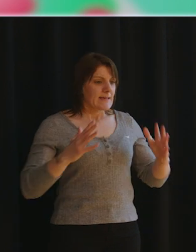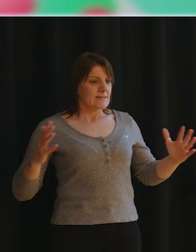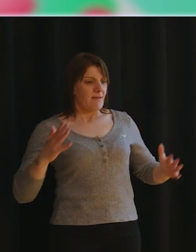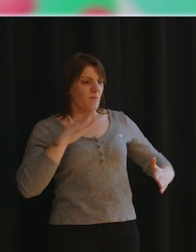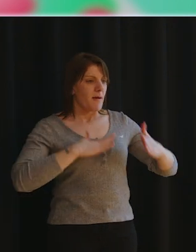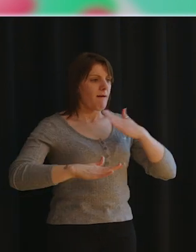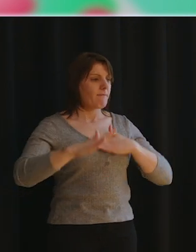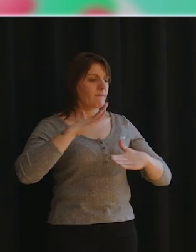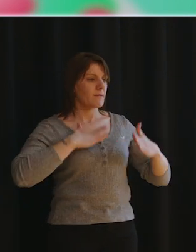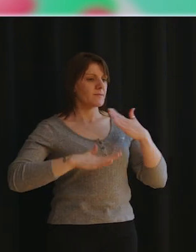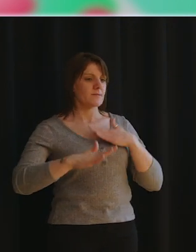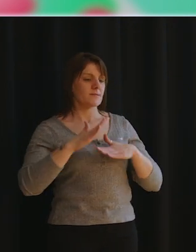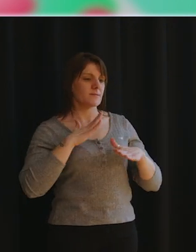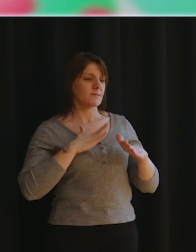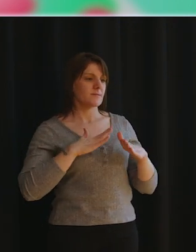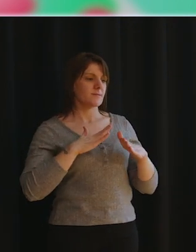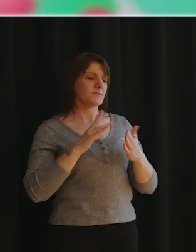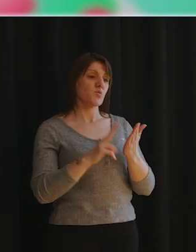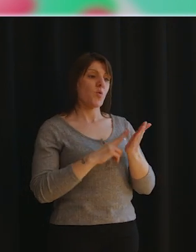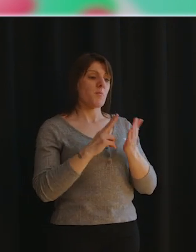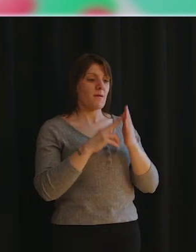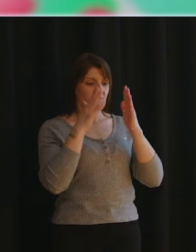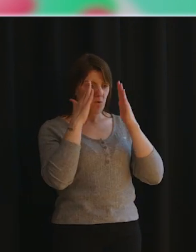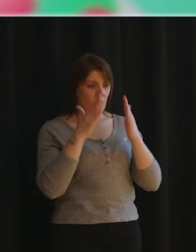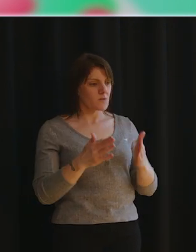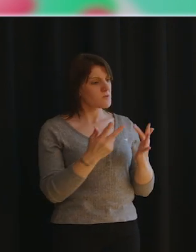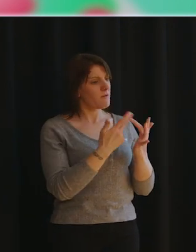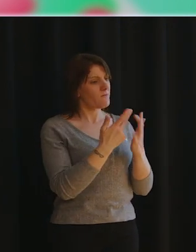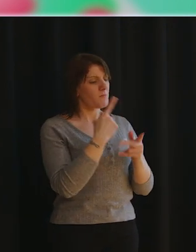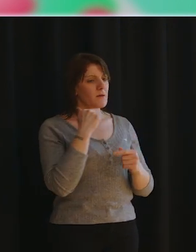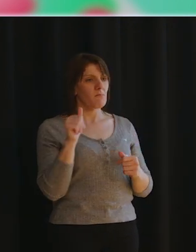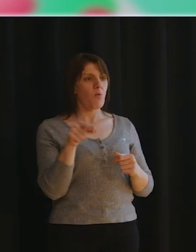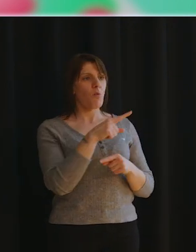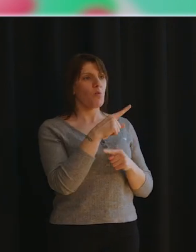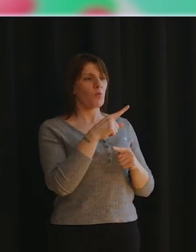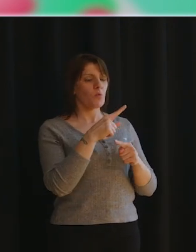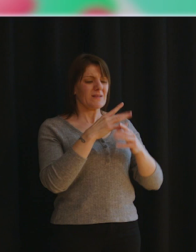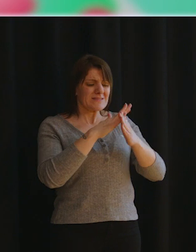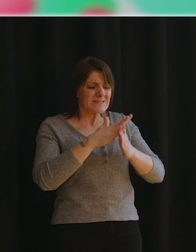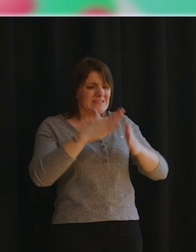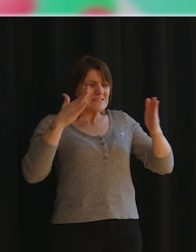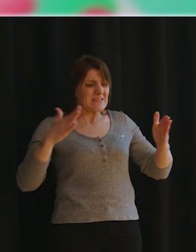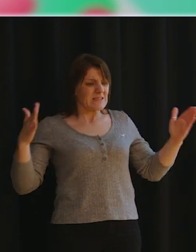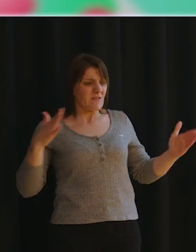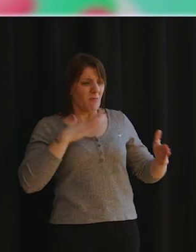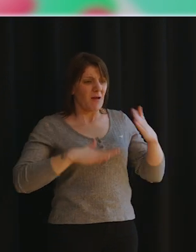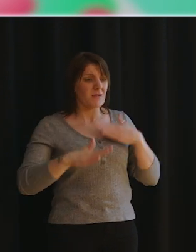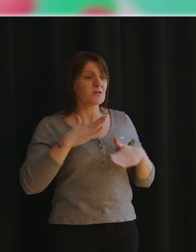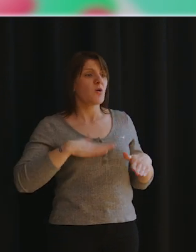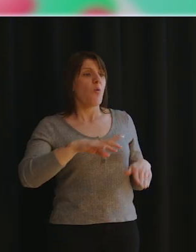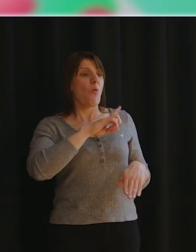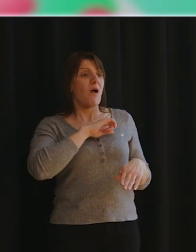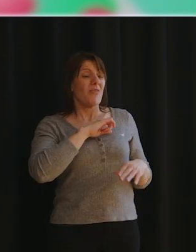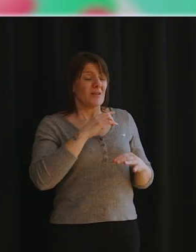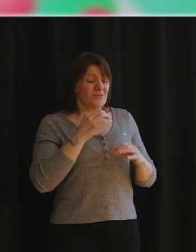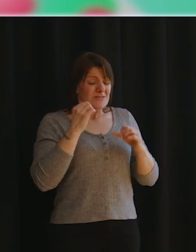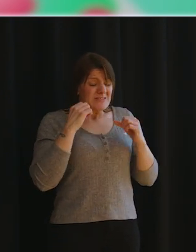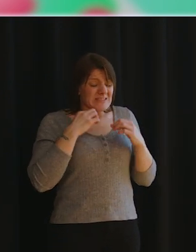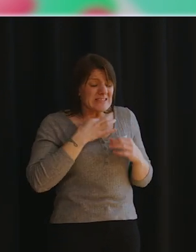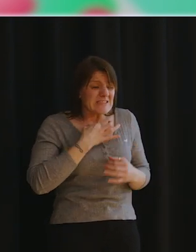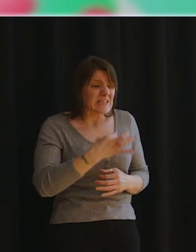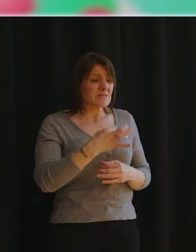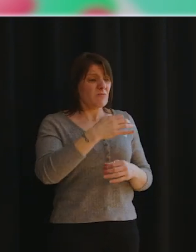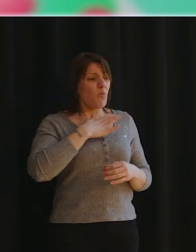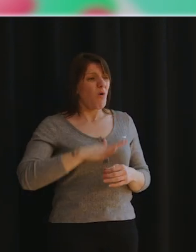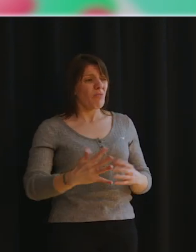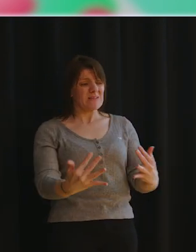And it's often focused on other people, and these obsessive behaviours can be because they desperately want somebody's attention.